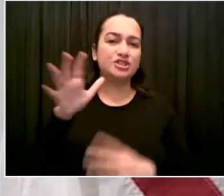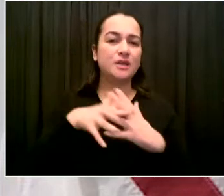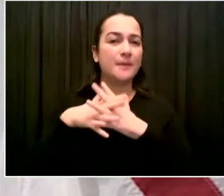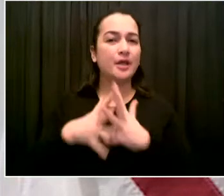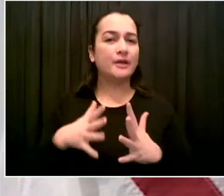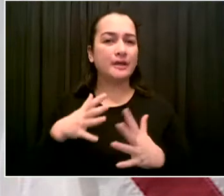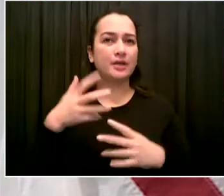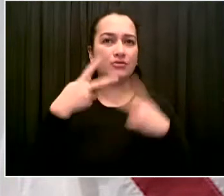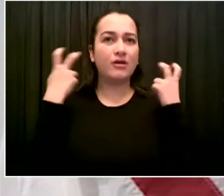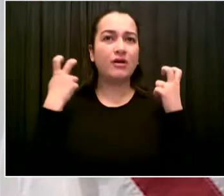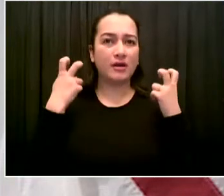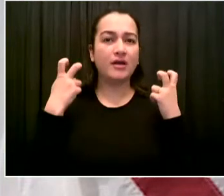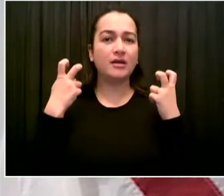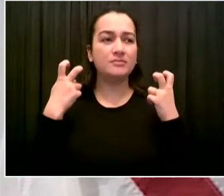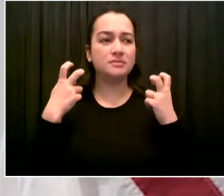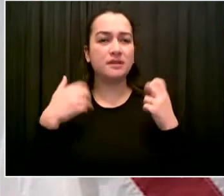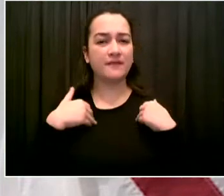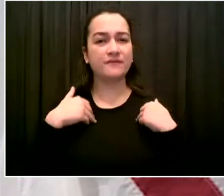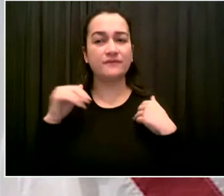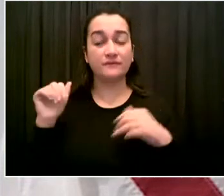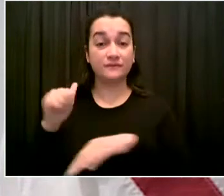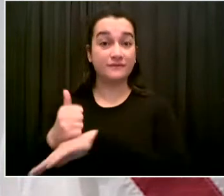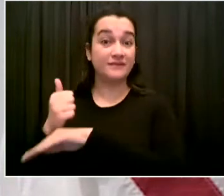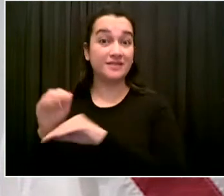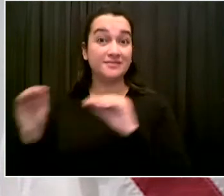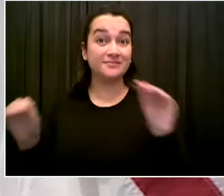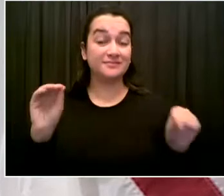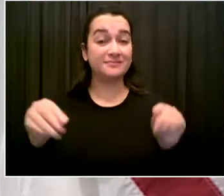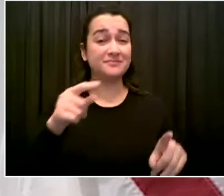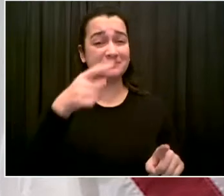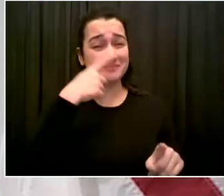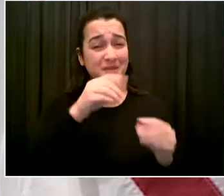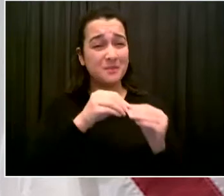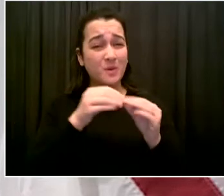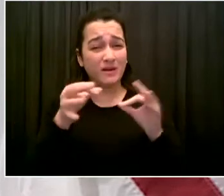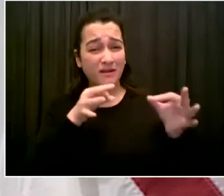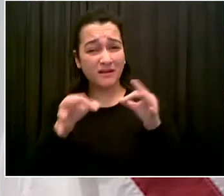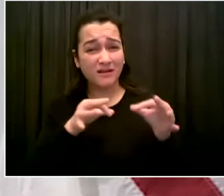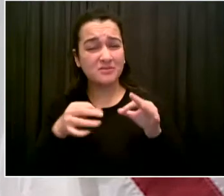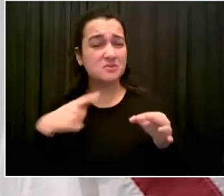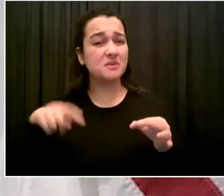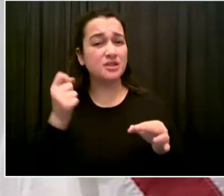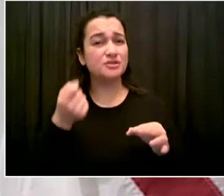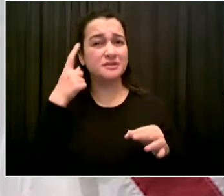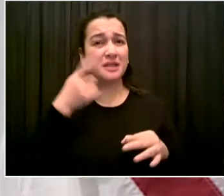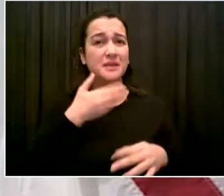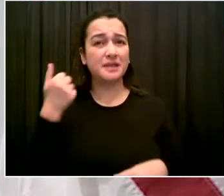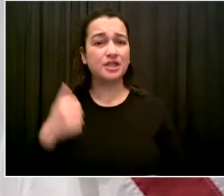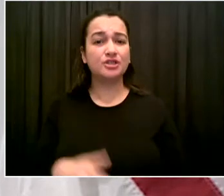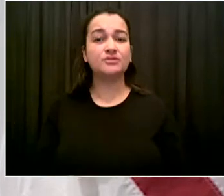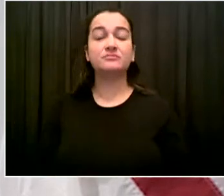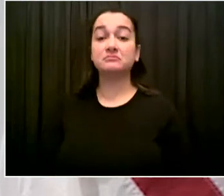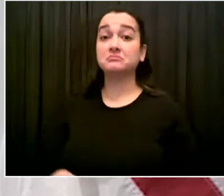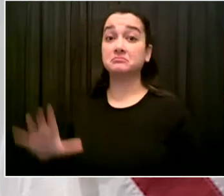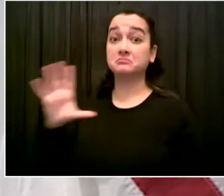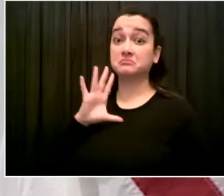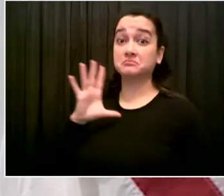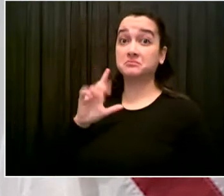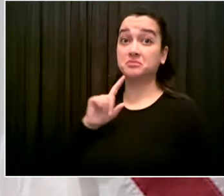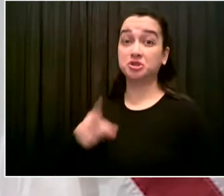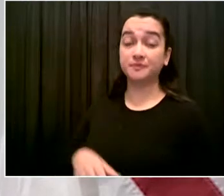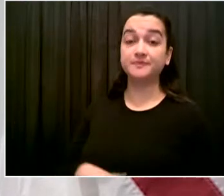Chris. This uptick in Asian hate crimes in the last weeks has been devastating for the Asian American communities.